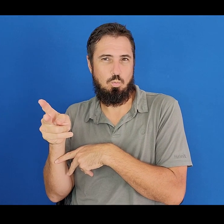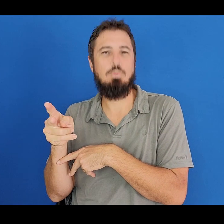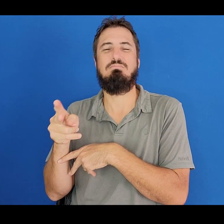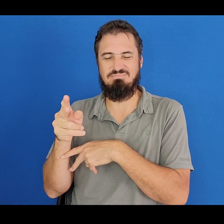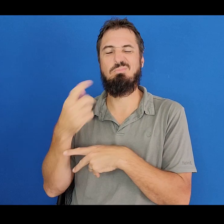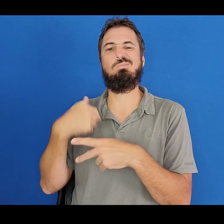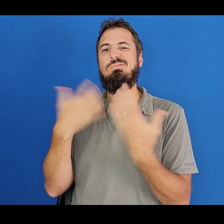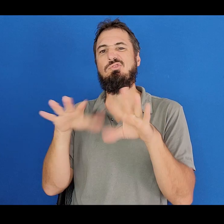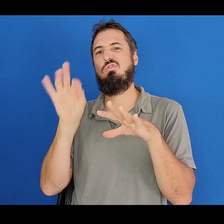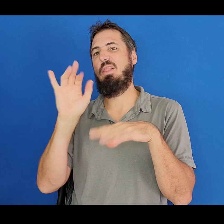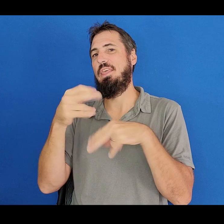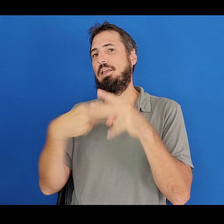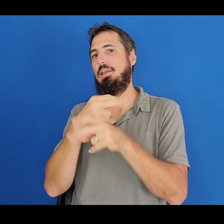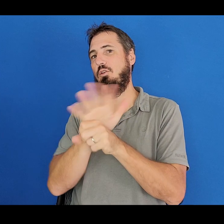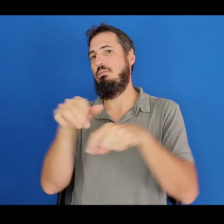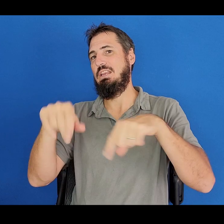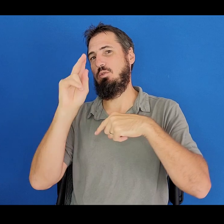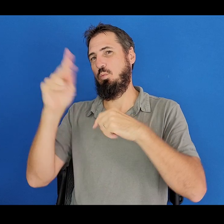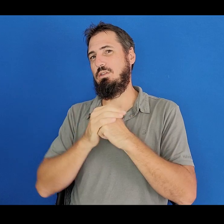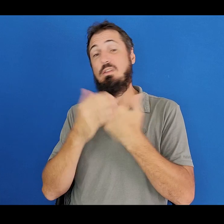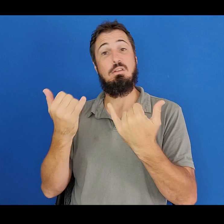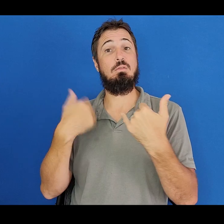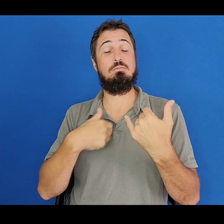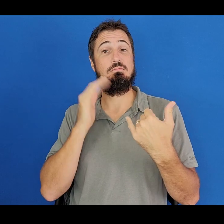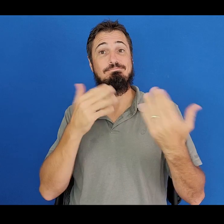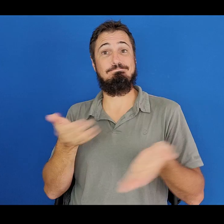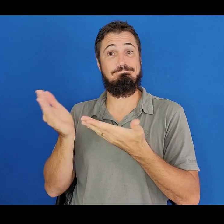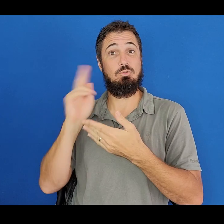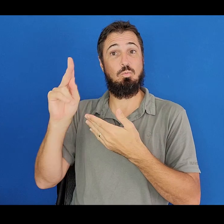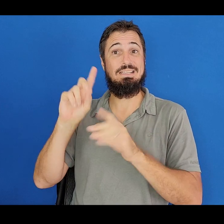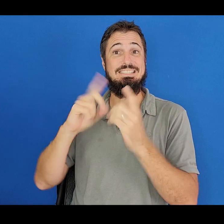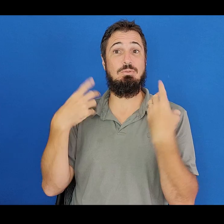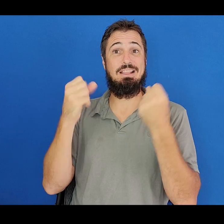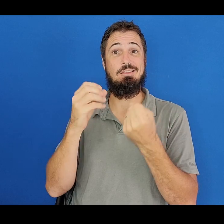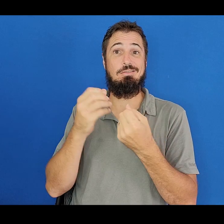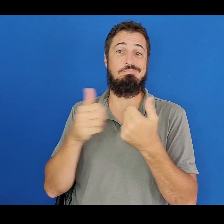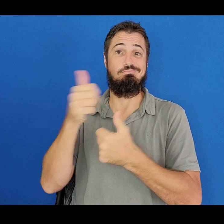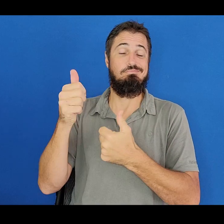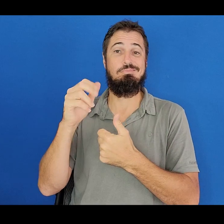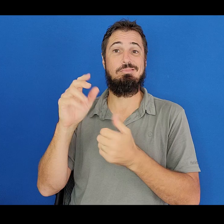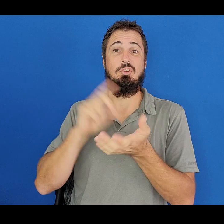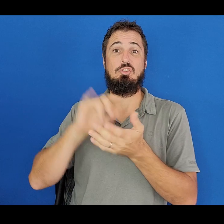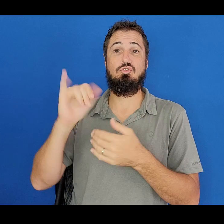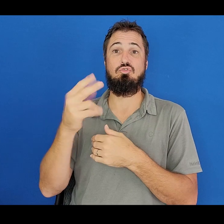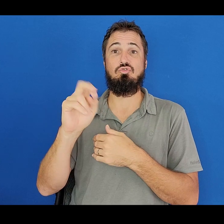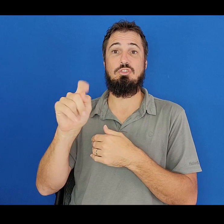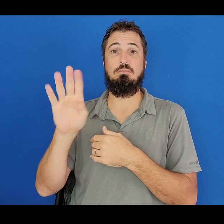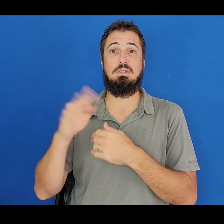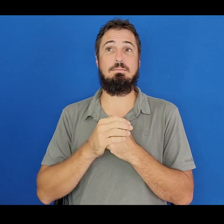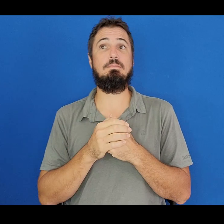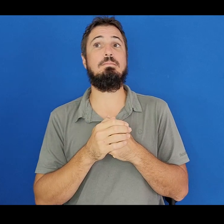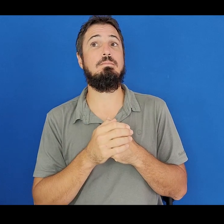has been detected here on Kauai. For more, let's turn it over to Kauai District Health Officer Dr. Janet Perriman. Thanks,